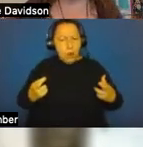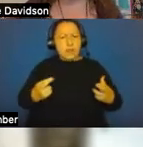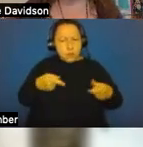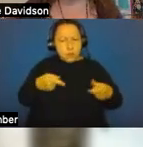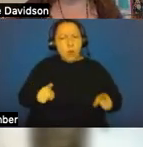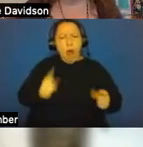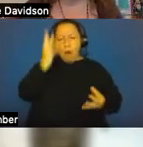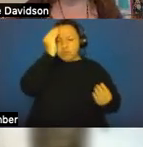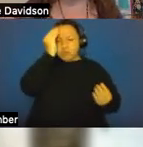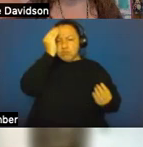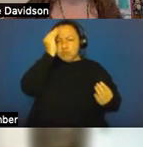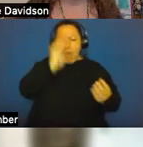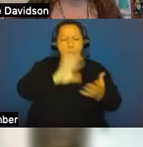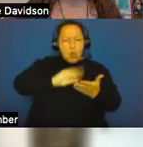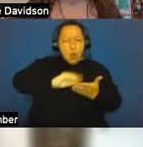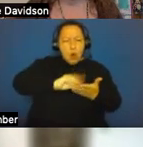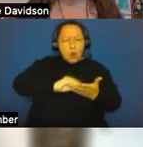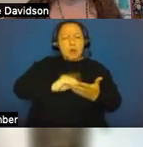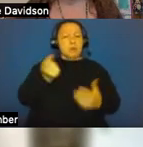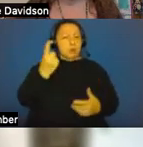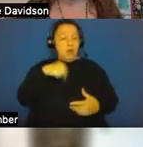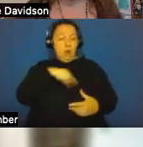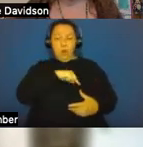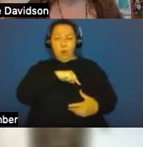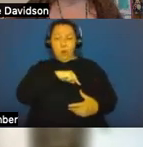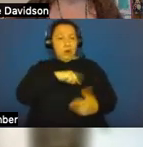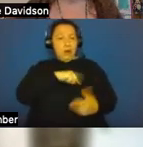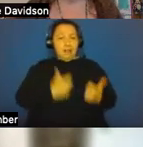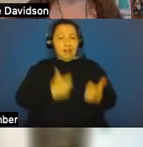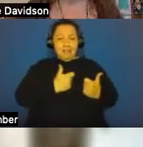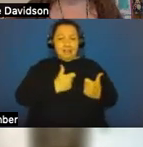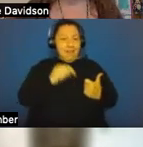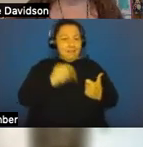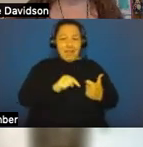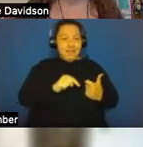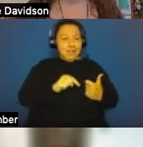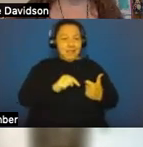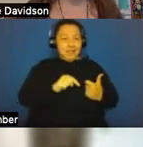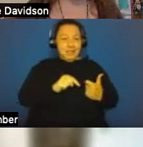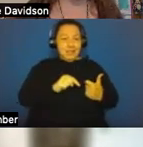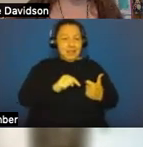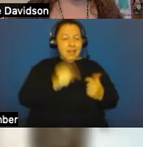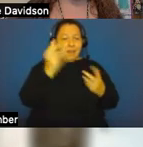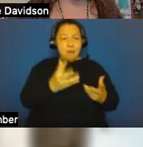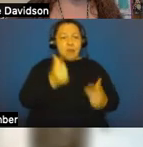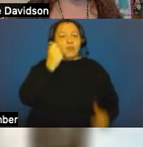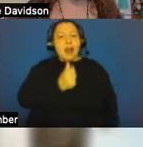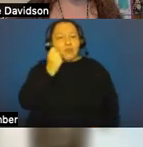stuff every day in this line of work. Being human in the world can be